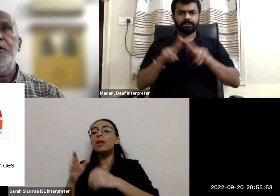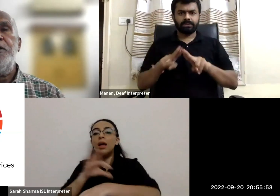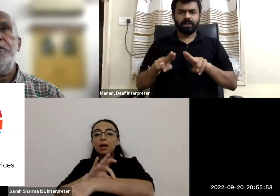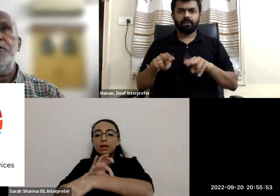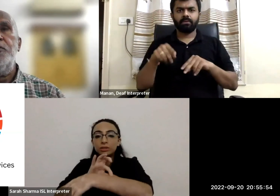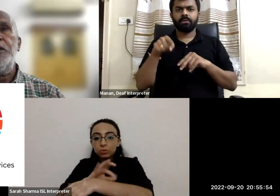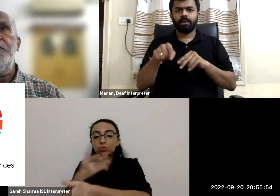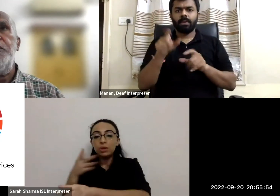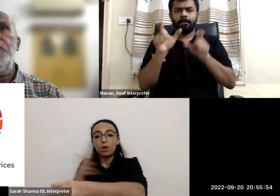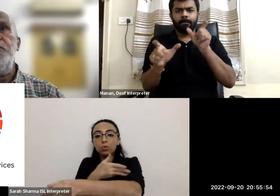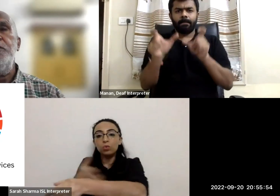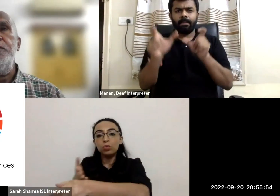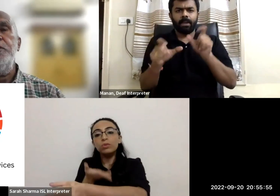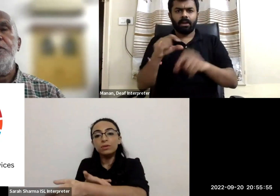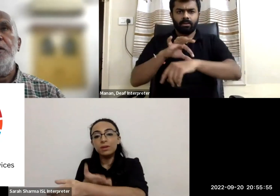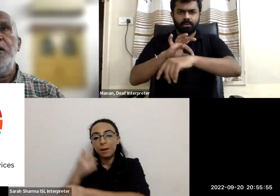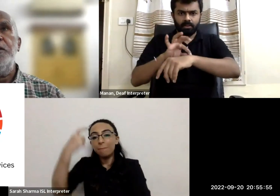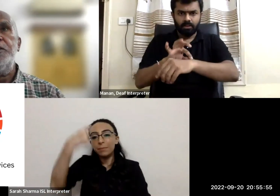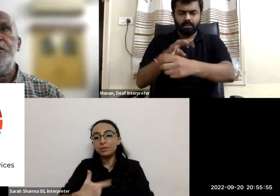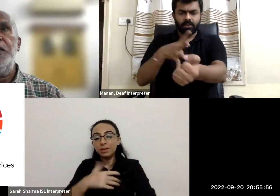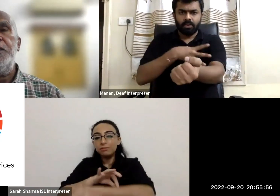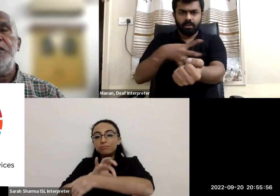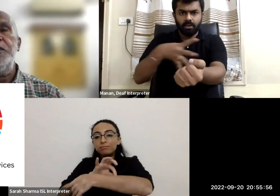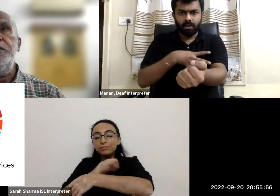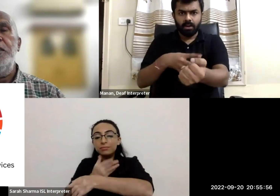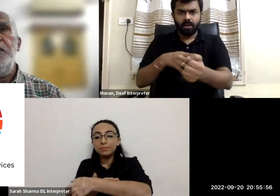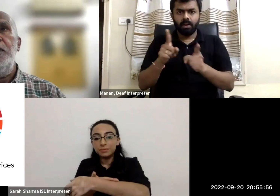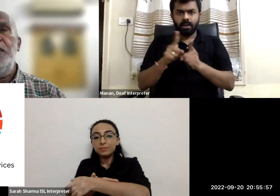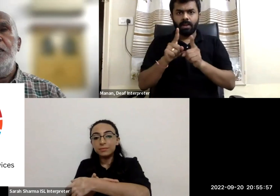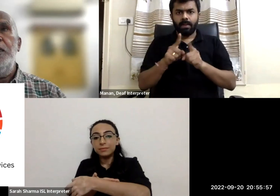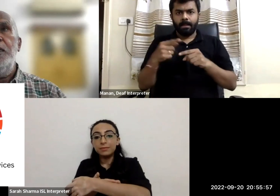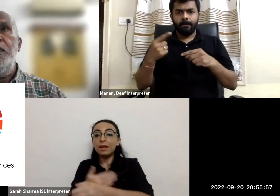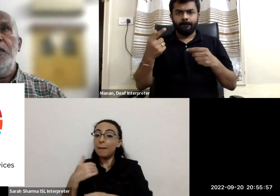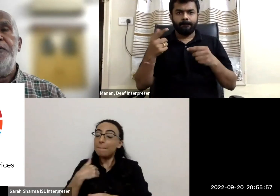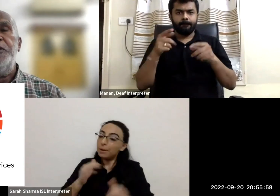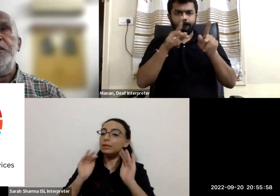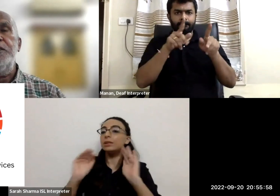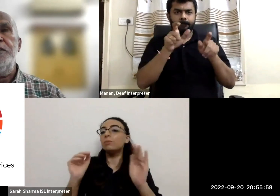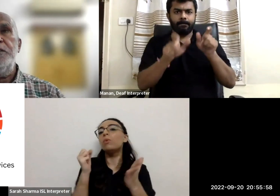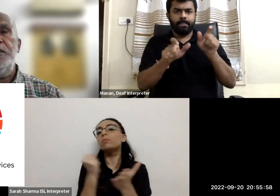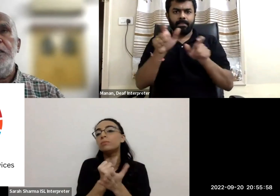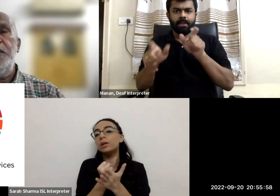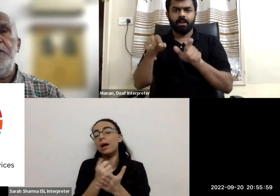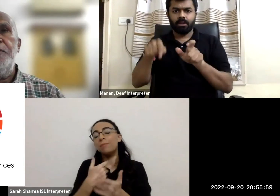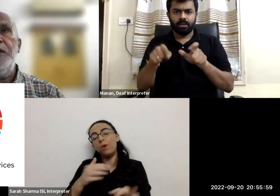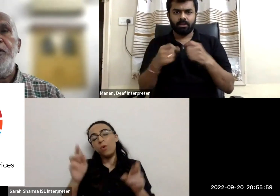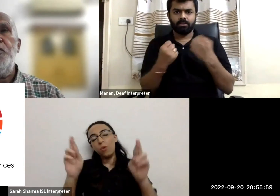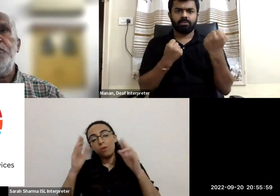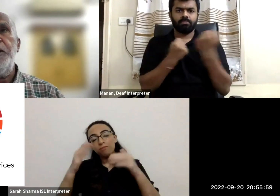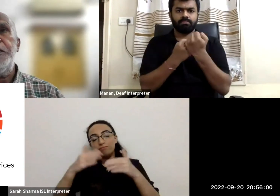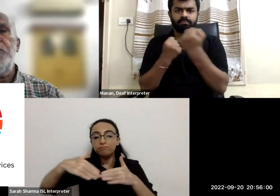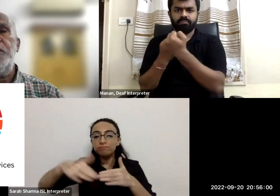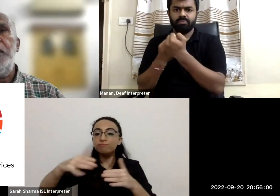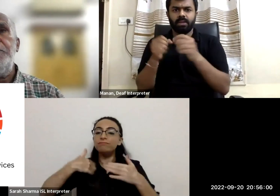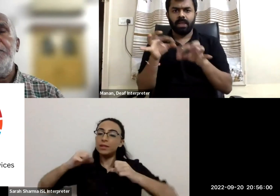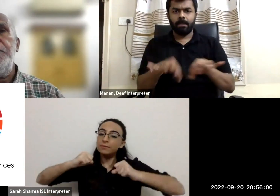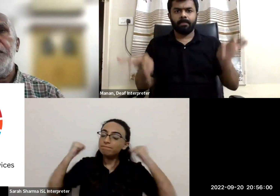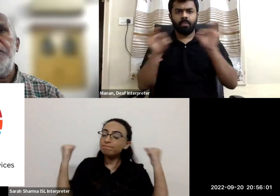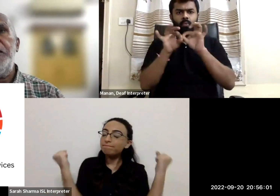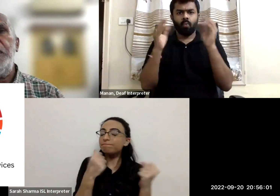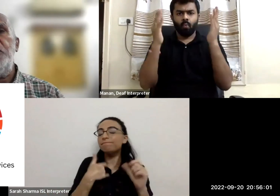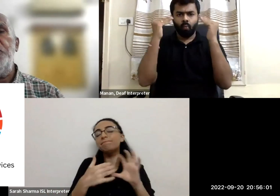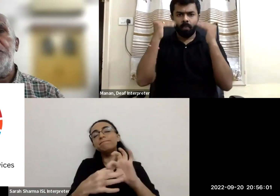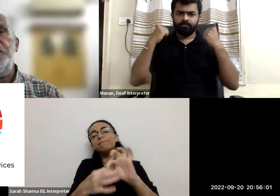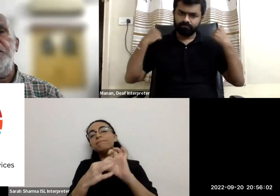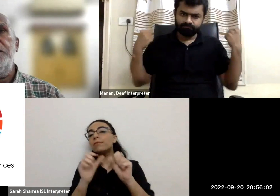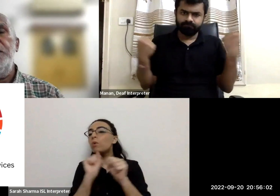Look forward to working with you on this great effort. We have a huge mountain to climb,